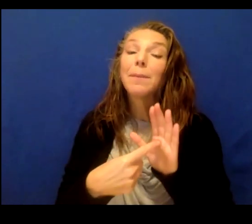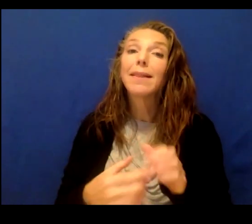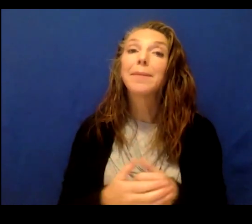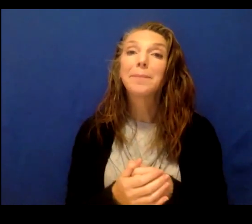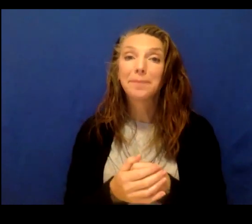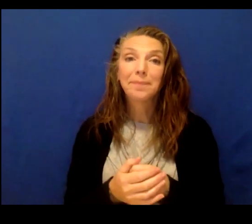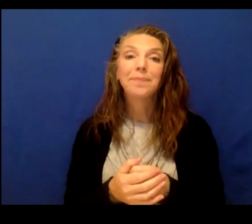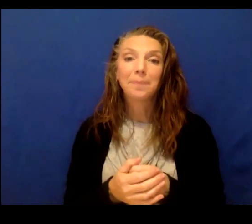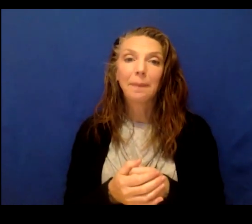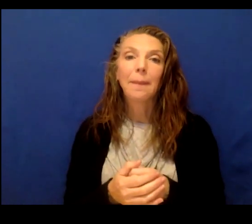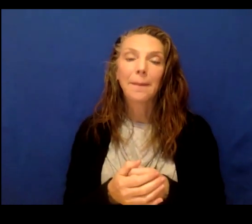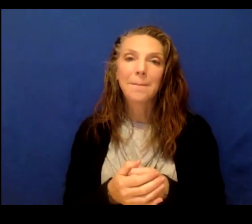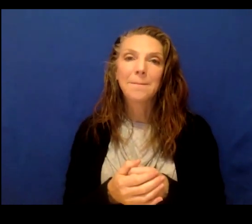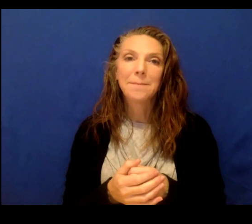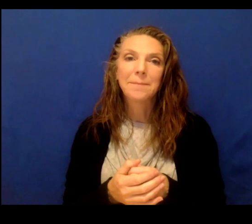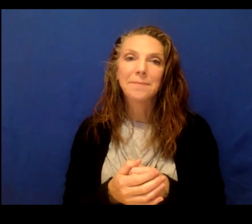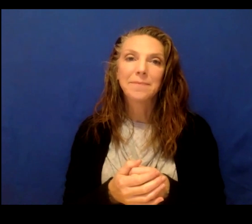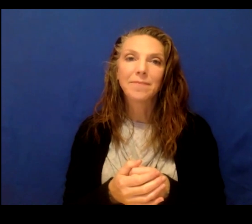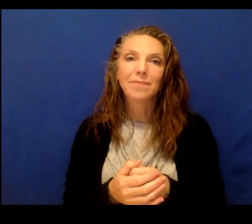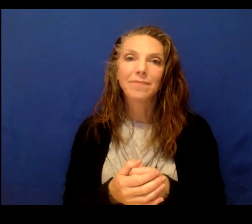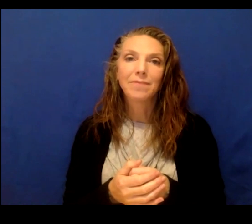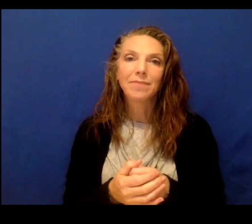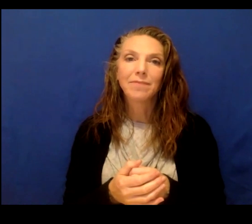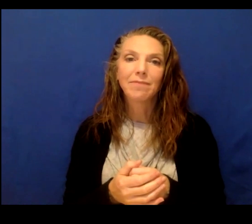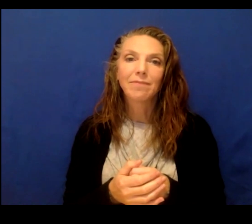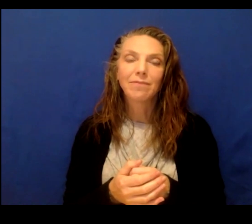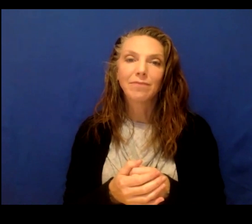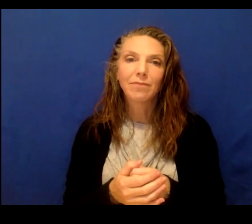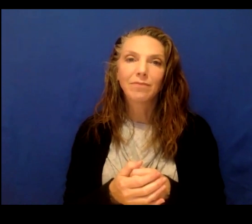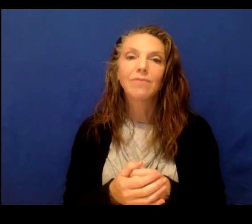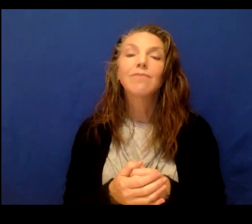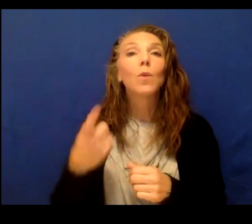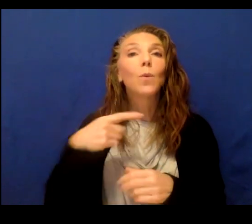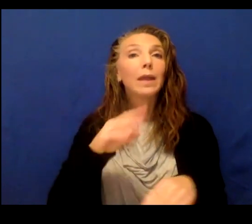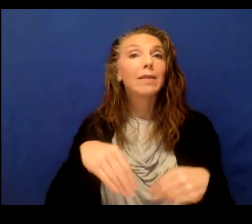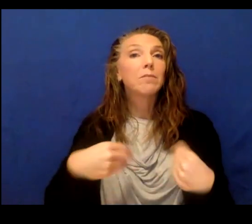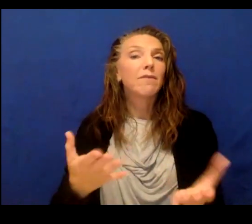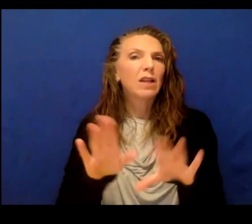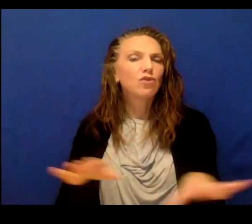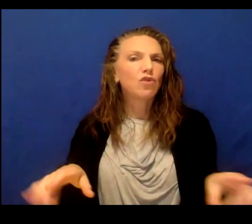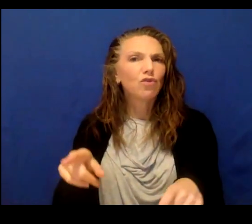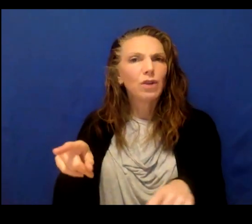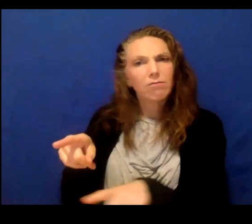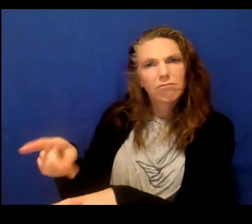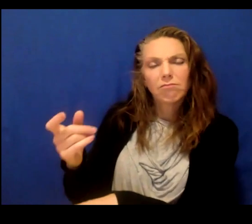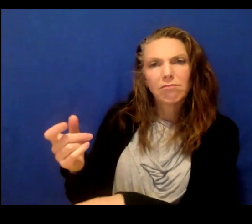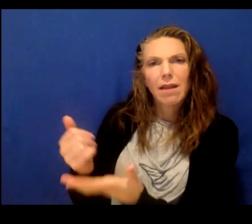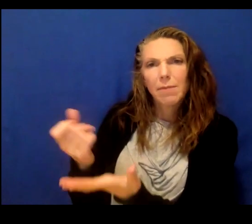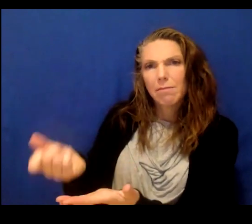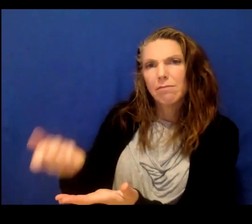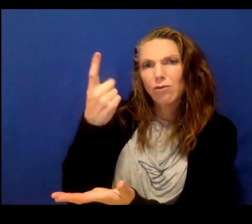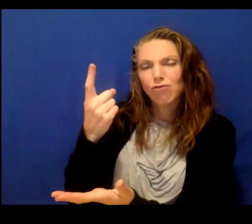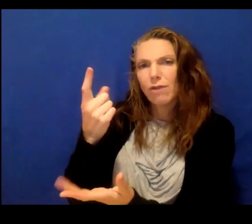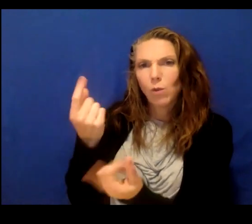example of how we might provide multiple ways for children to understand their routine during arrival. So